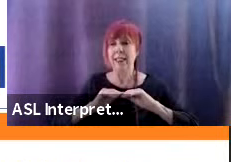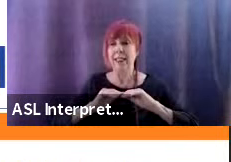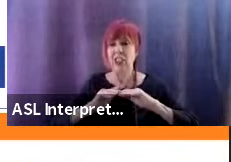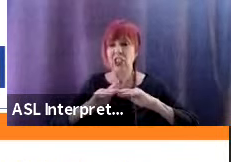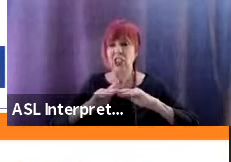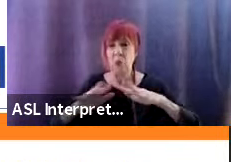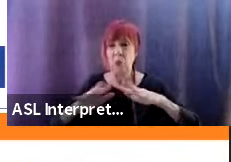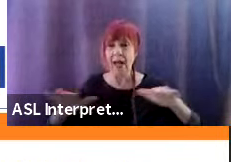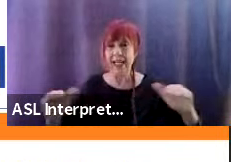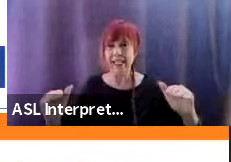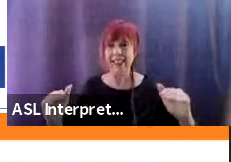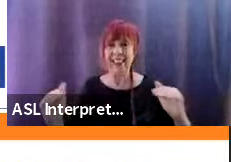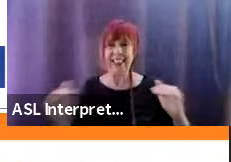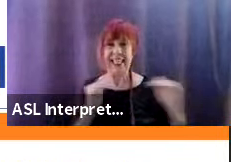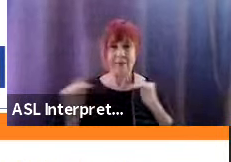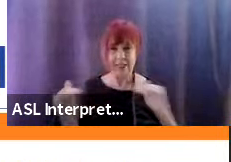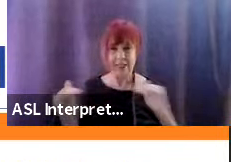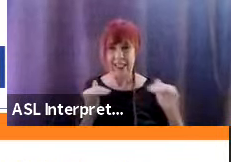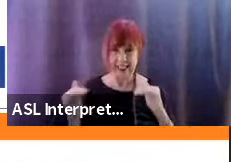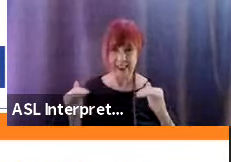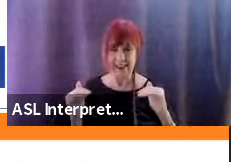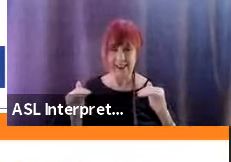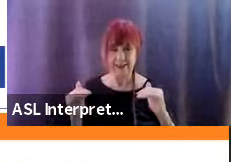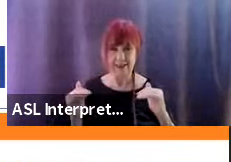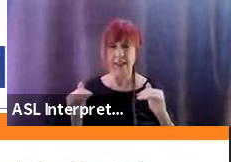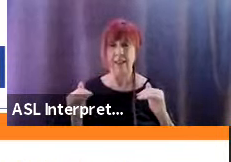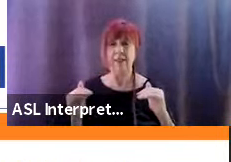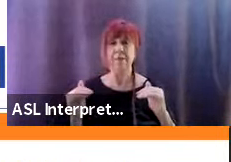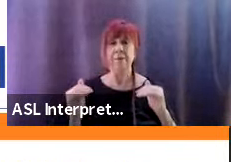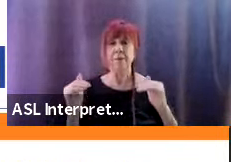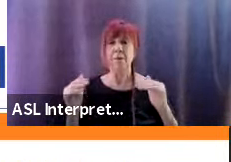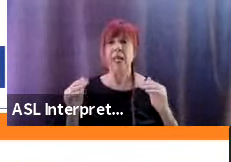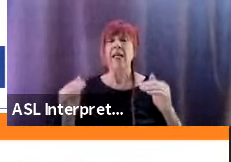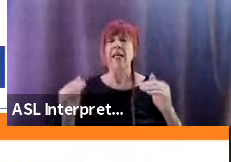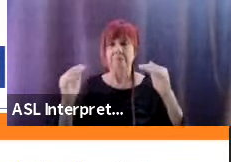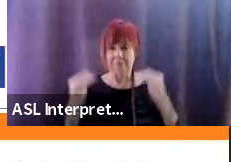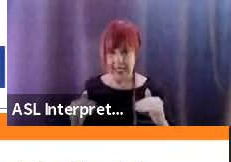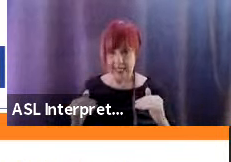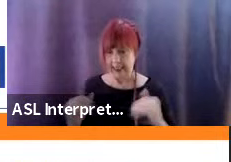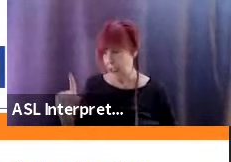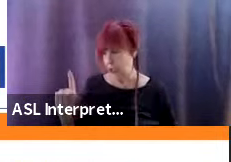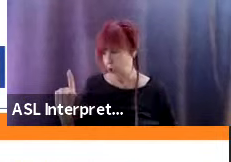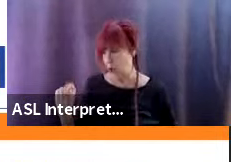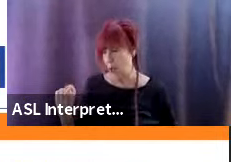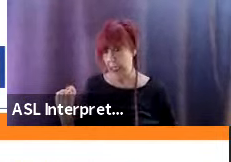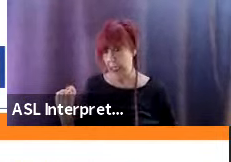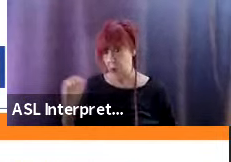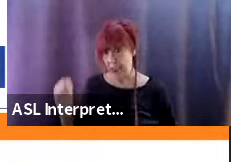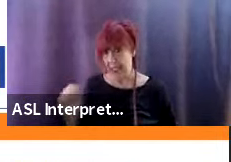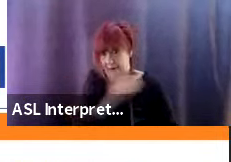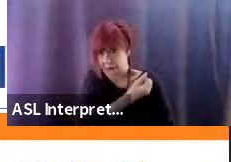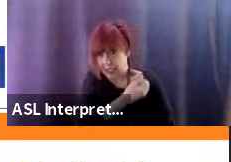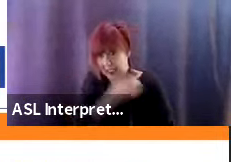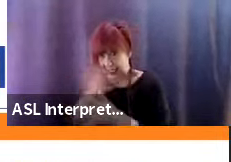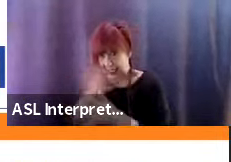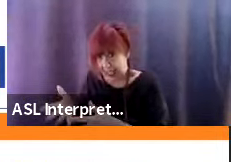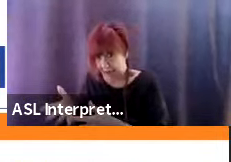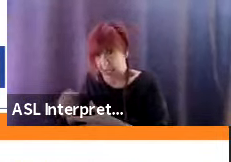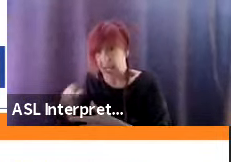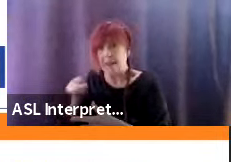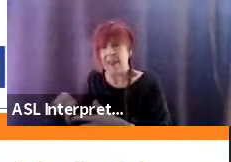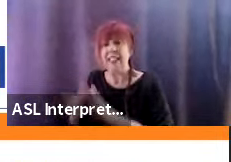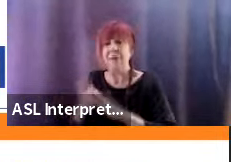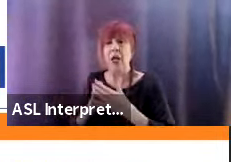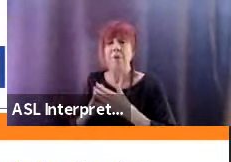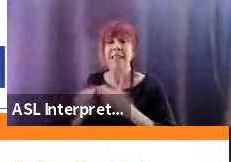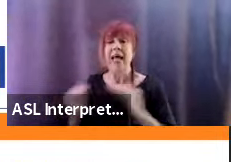this the even layer. Okay. Then the next layer is you take that 20%, and this is the equitable layer. So this